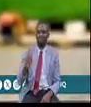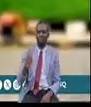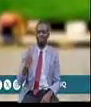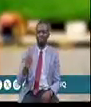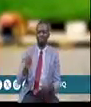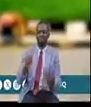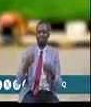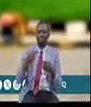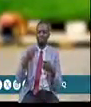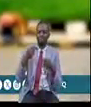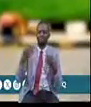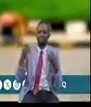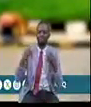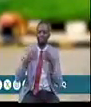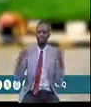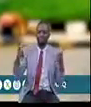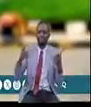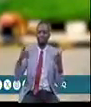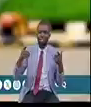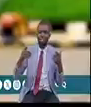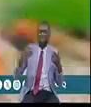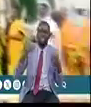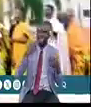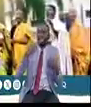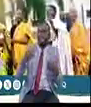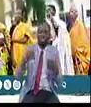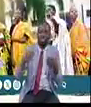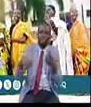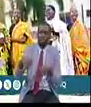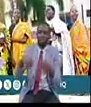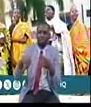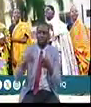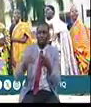An extraordinary event is about to